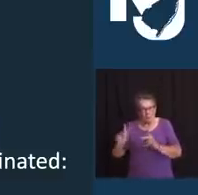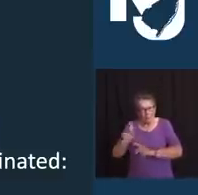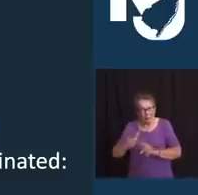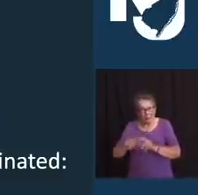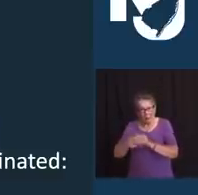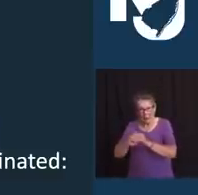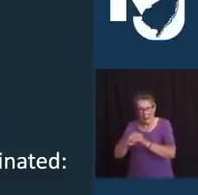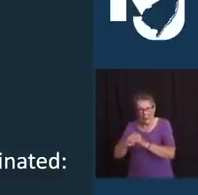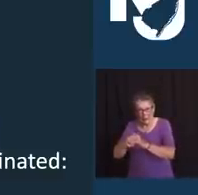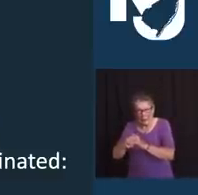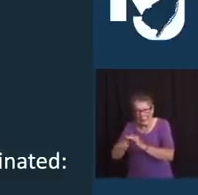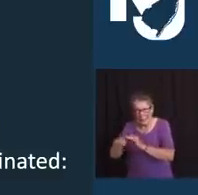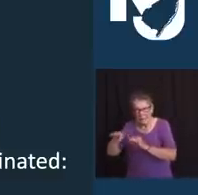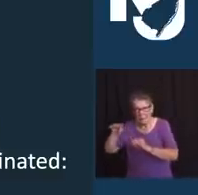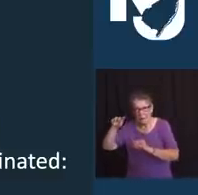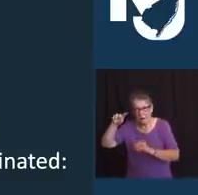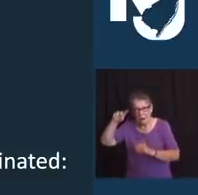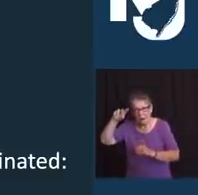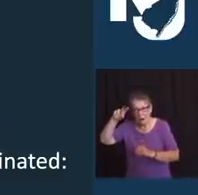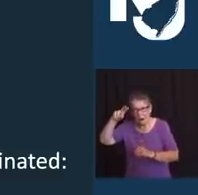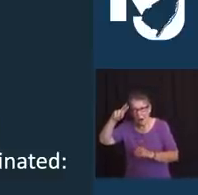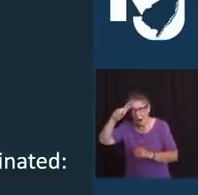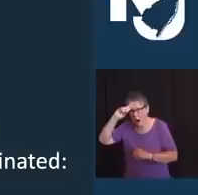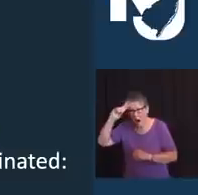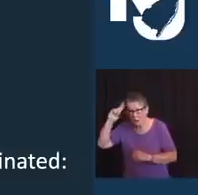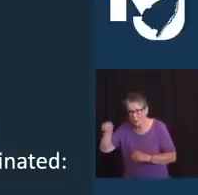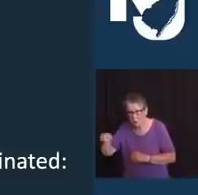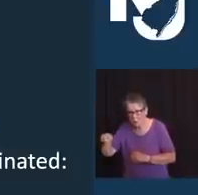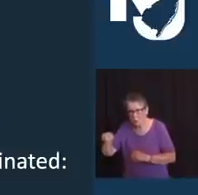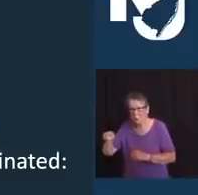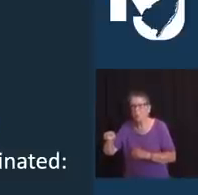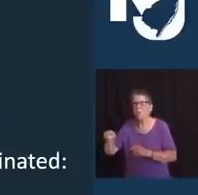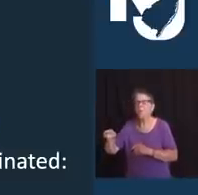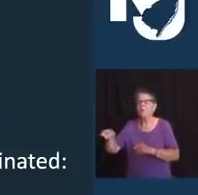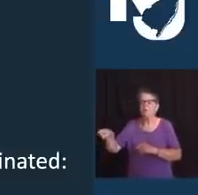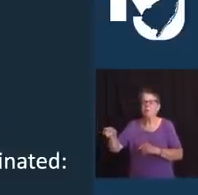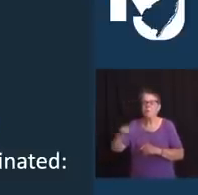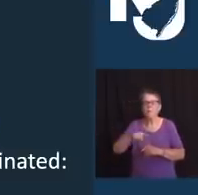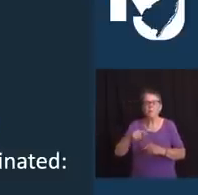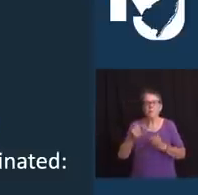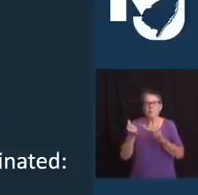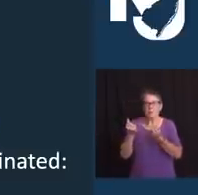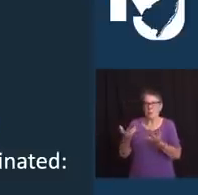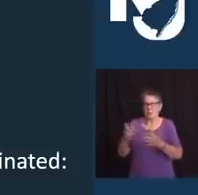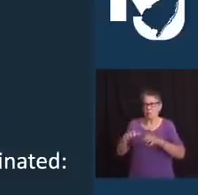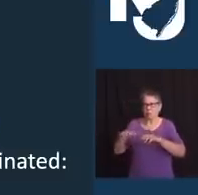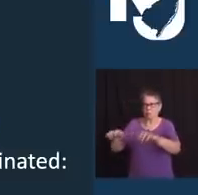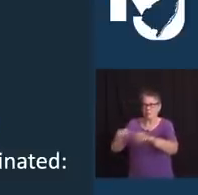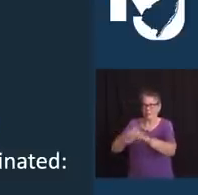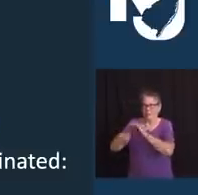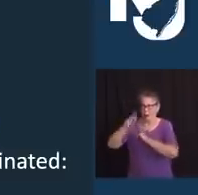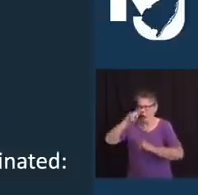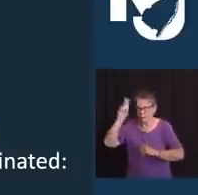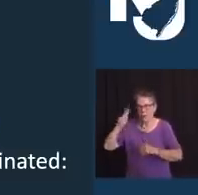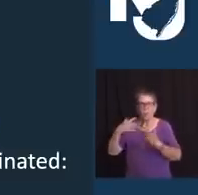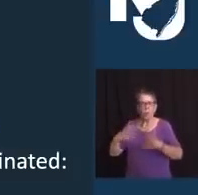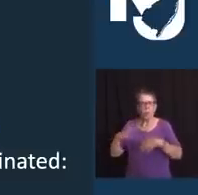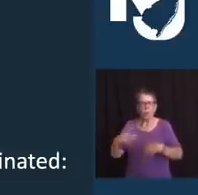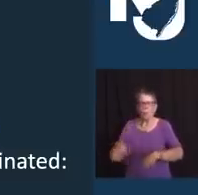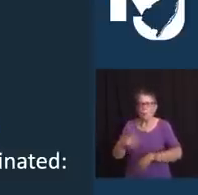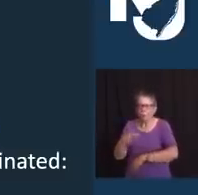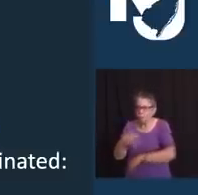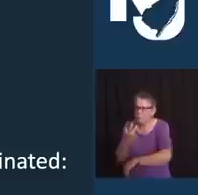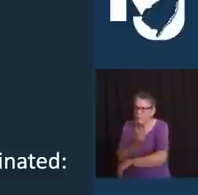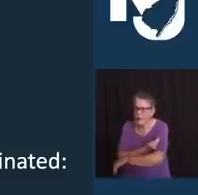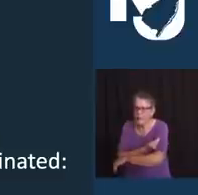had enhanced vulnerabilities. That's, I believe, 282 out of 298